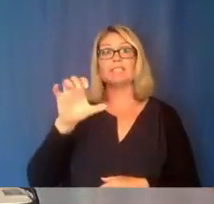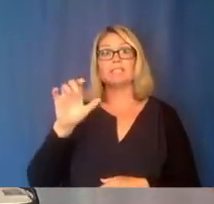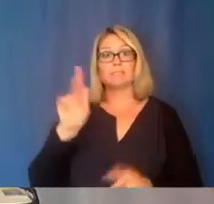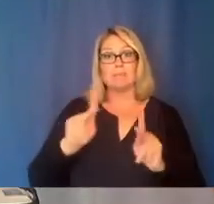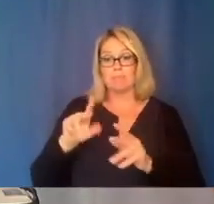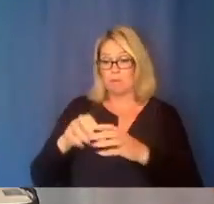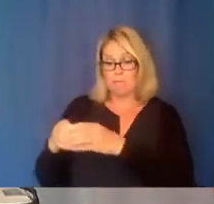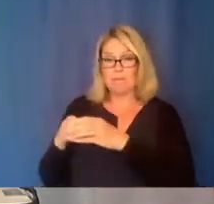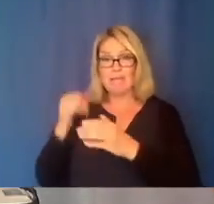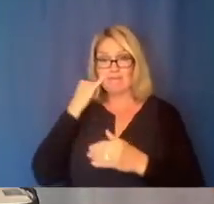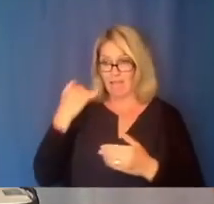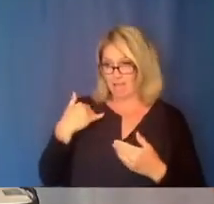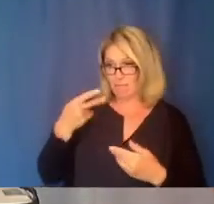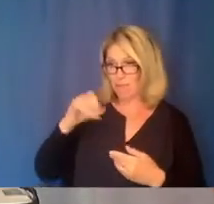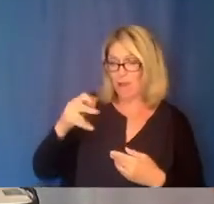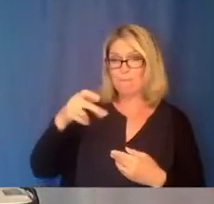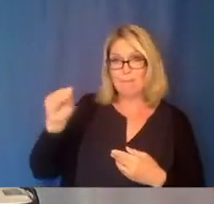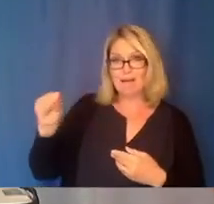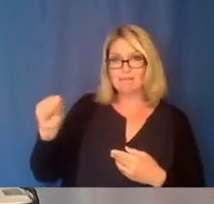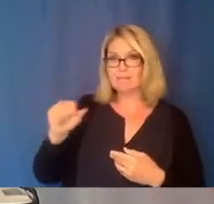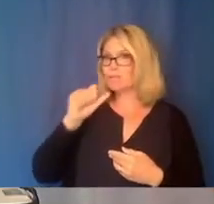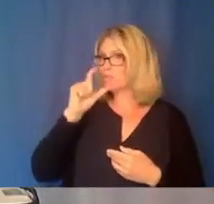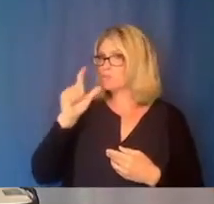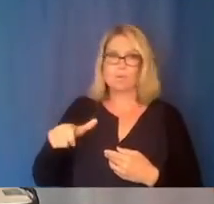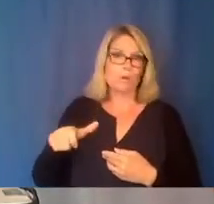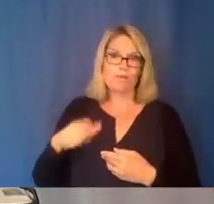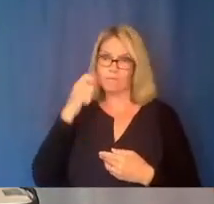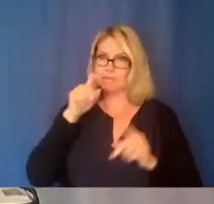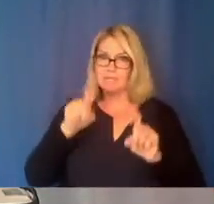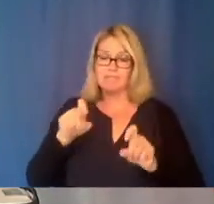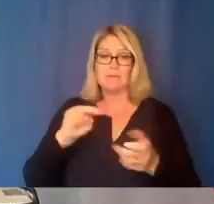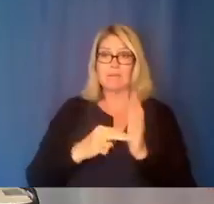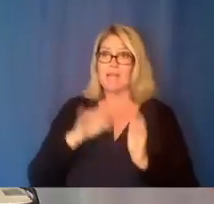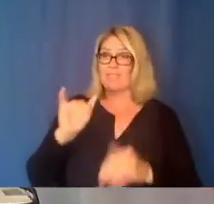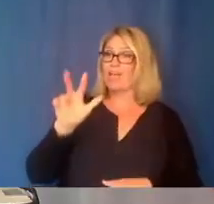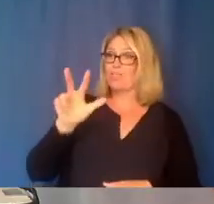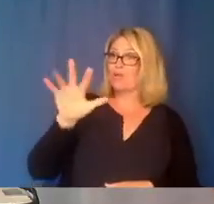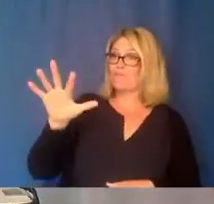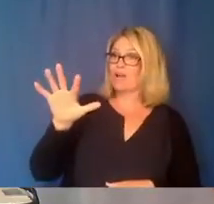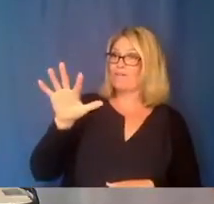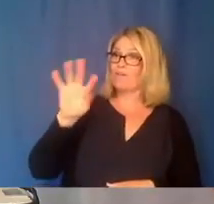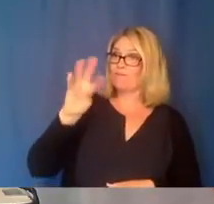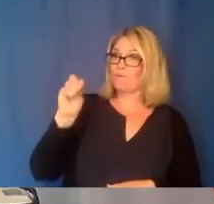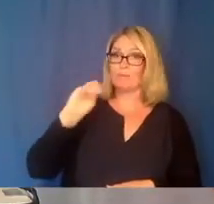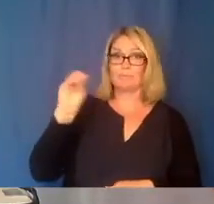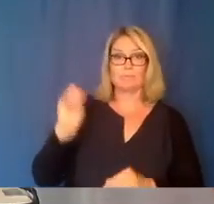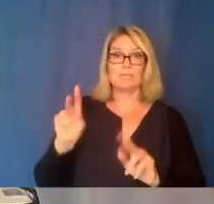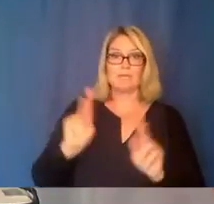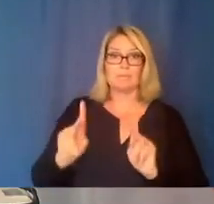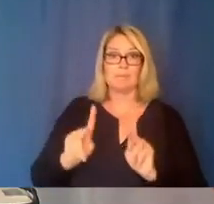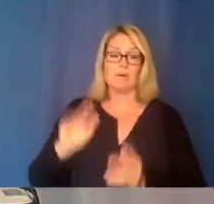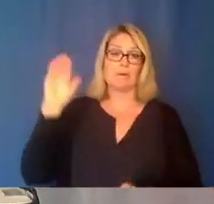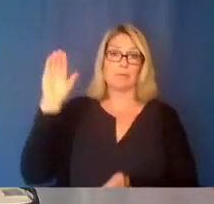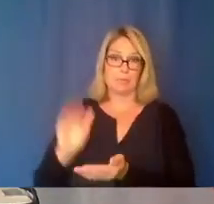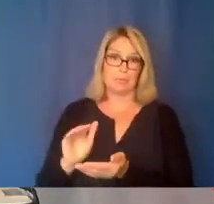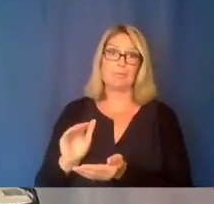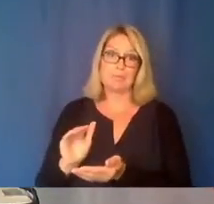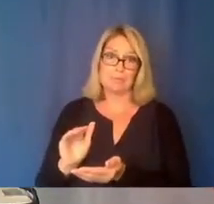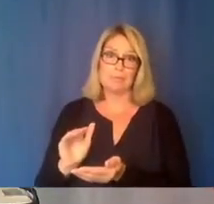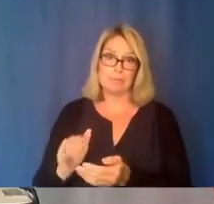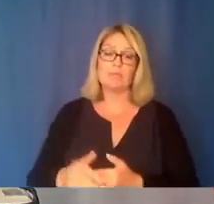PEI pass, that's still 35 or 40% of our tourism travel. So that will be